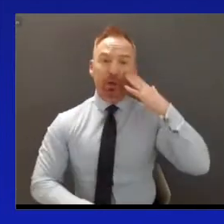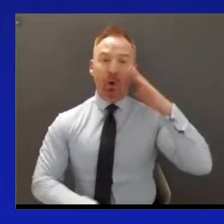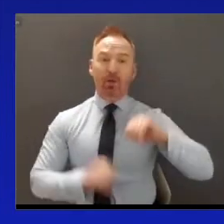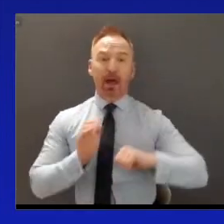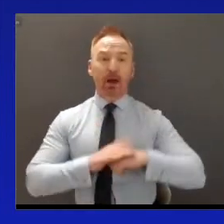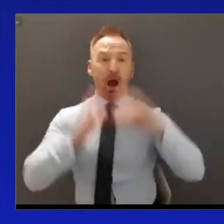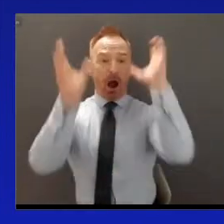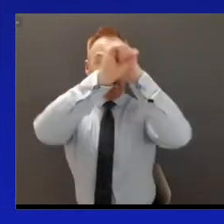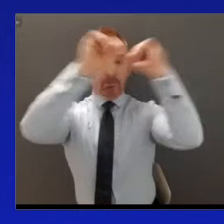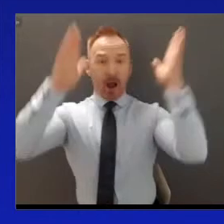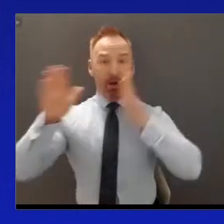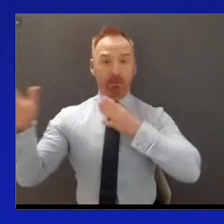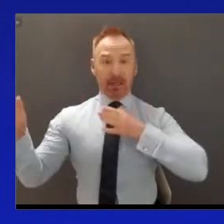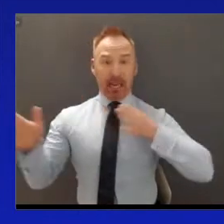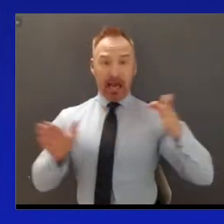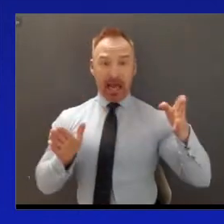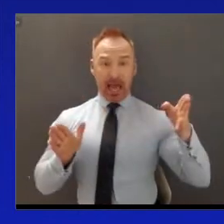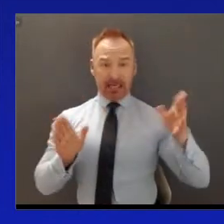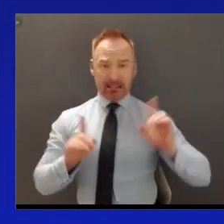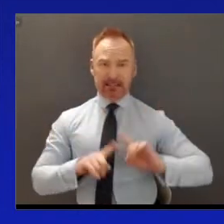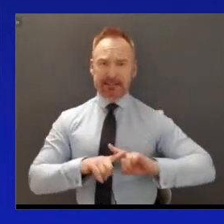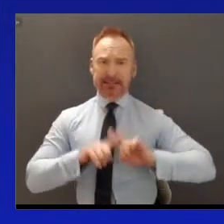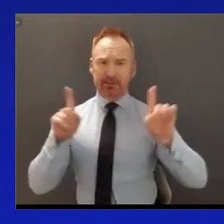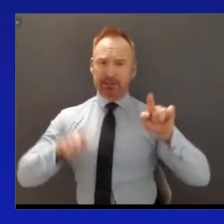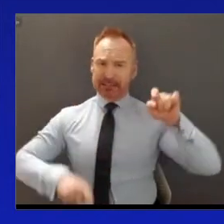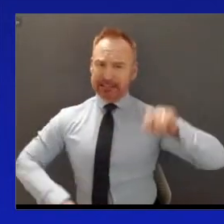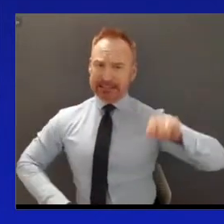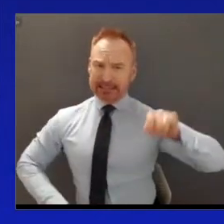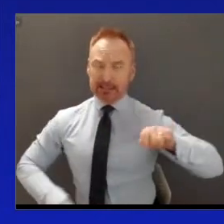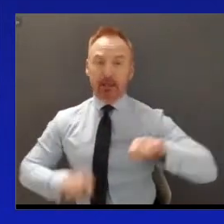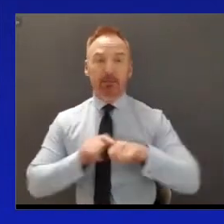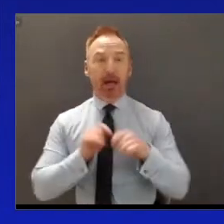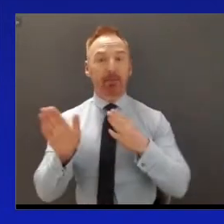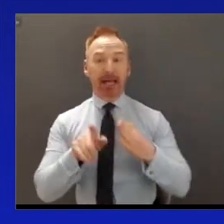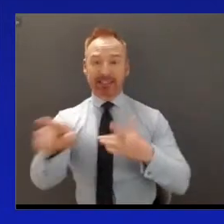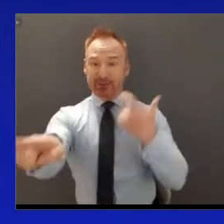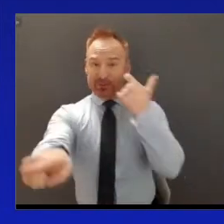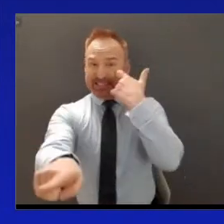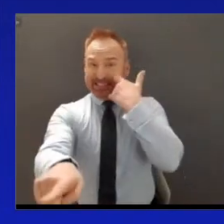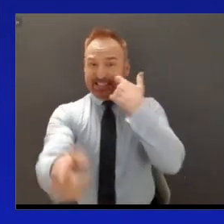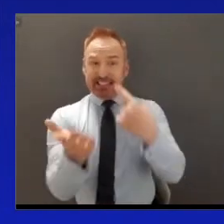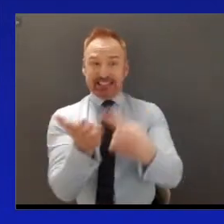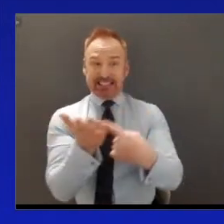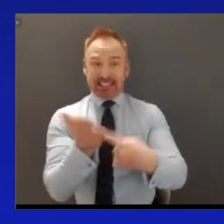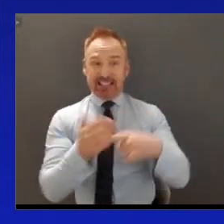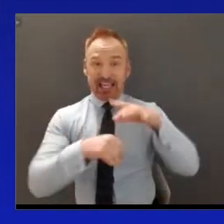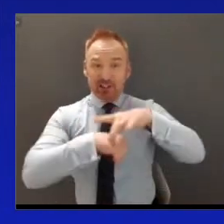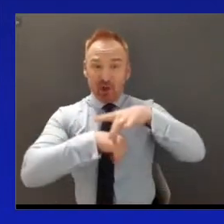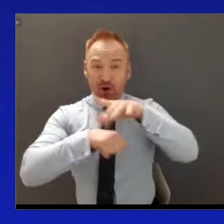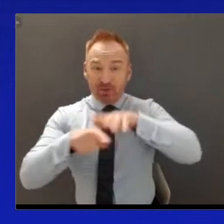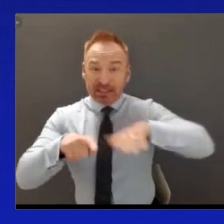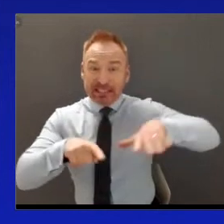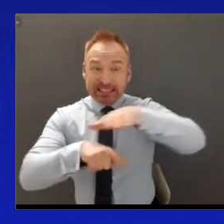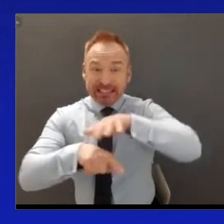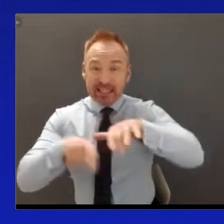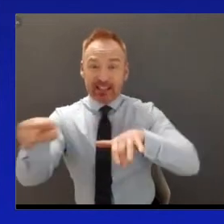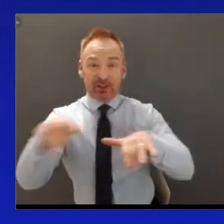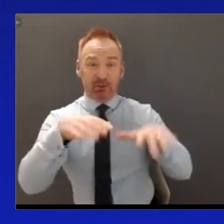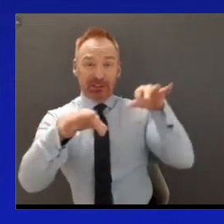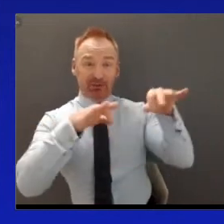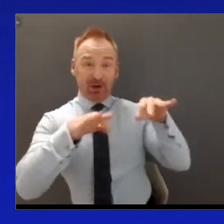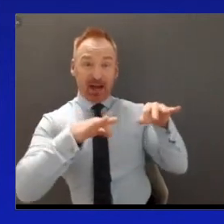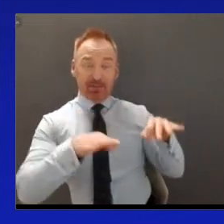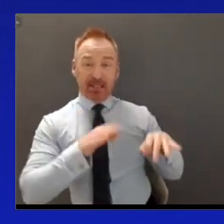in our planning for the rural communities because of the geography and what you've just described. Those communities would be disadvantages, so they won't have